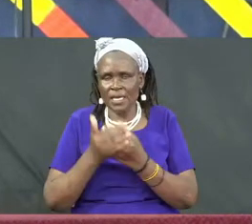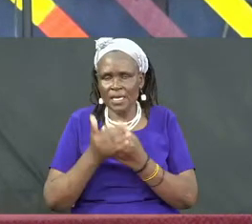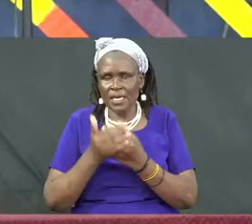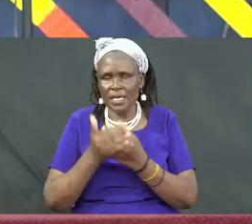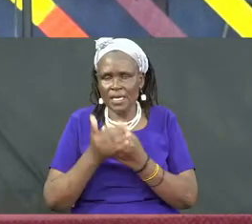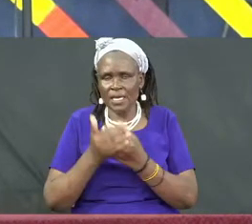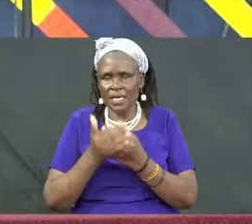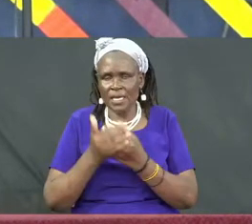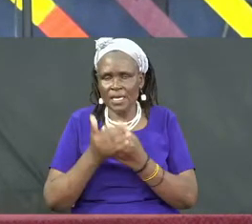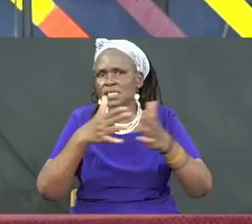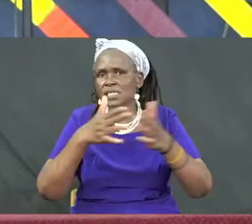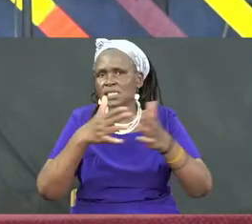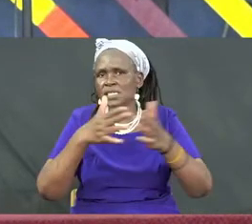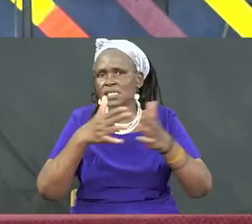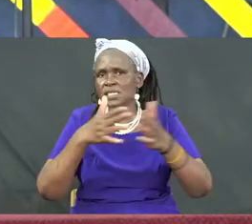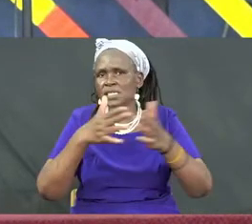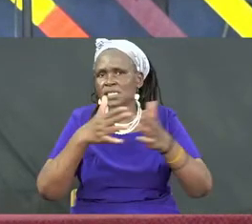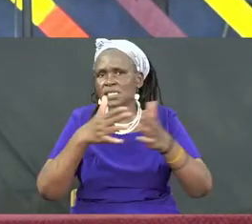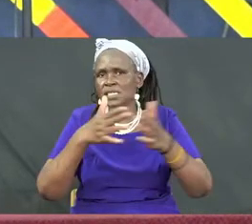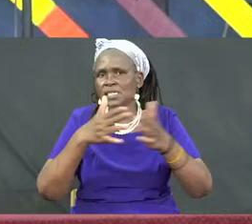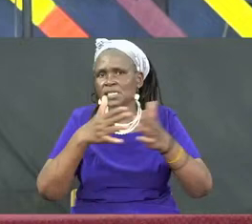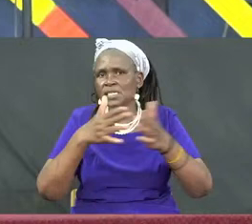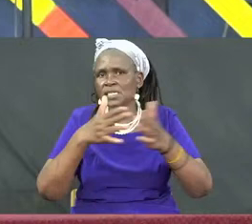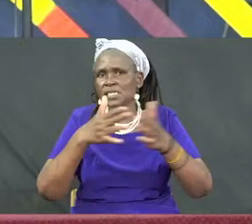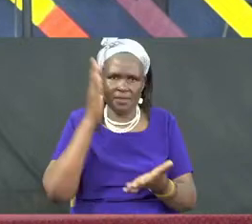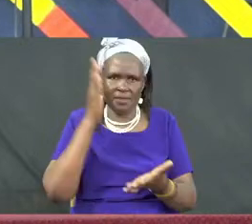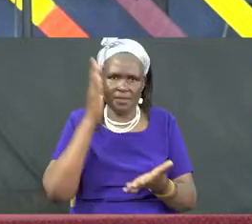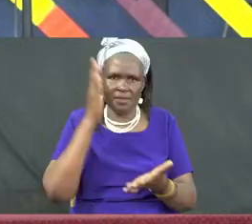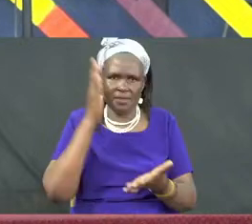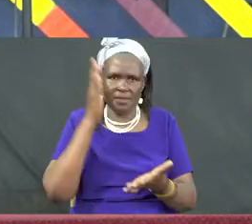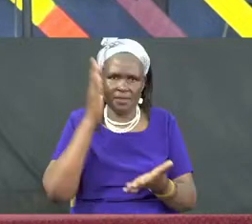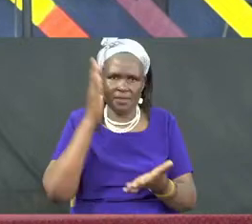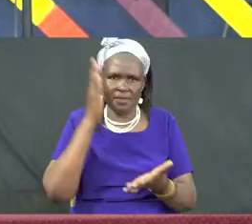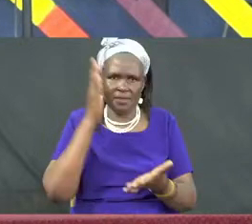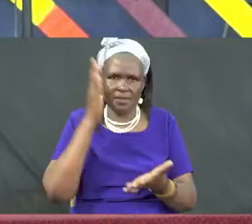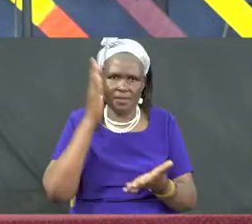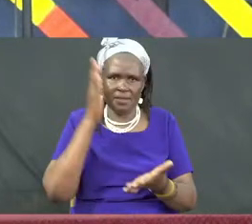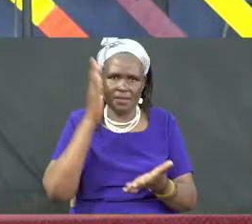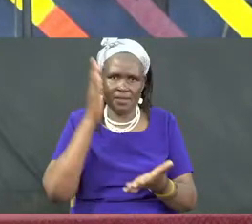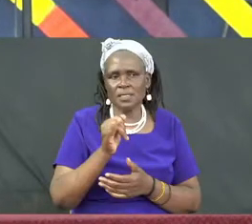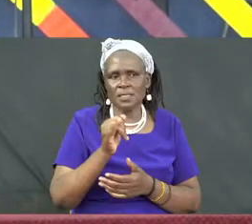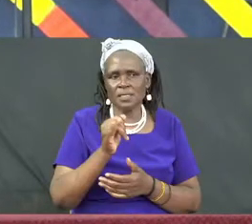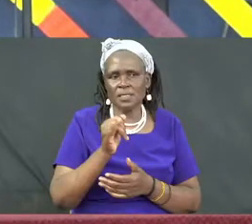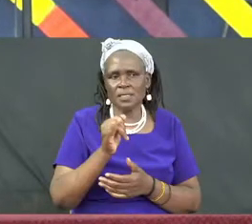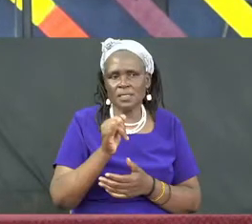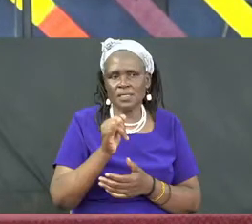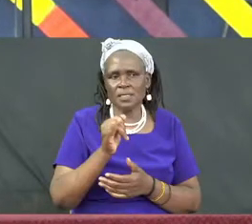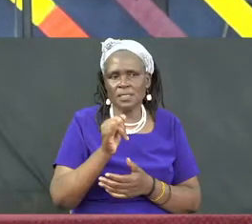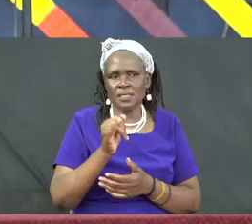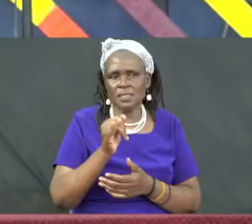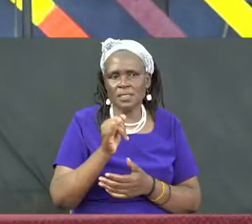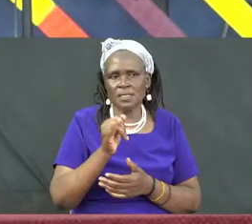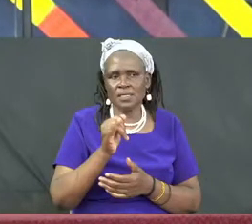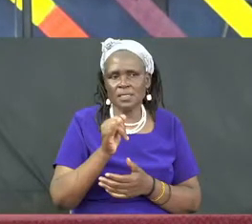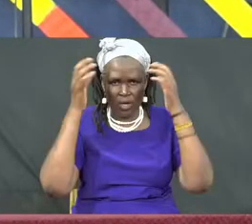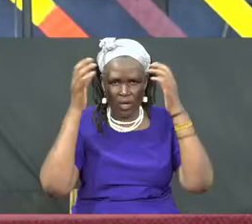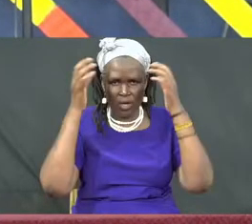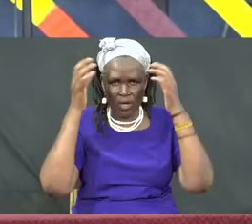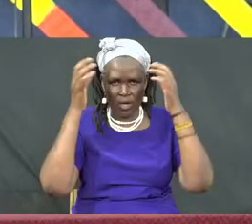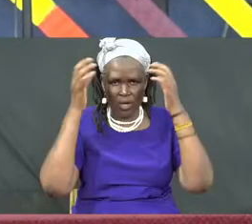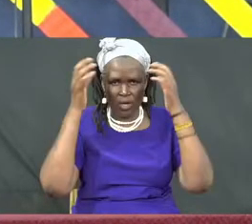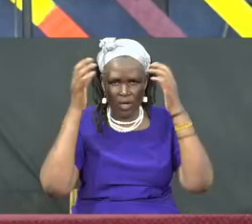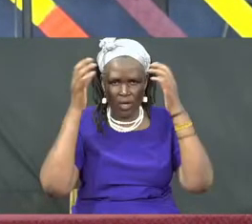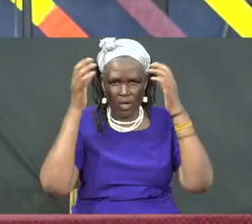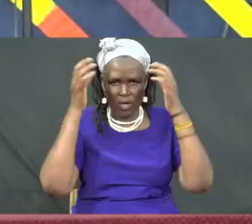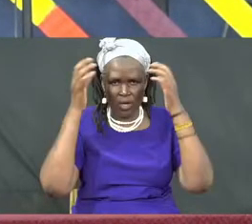is? Exactly. This is the origin. And I think Pergamum must